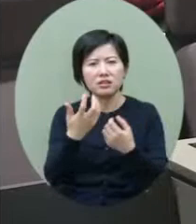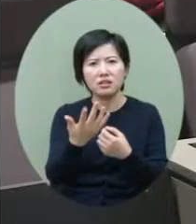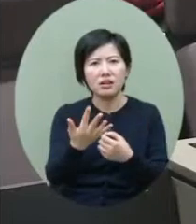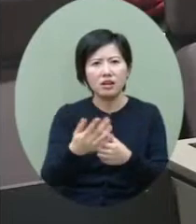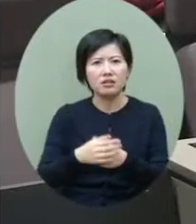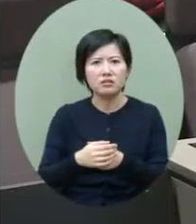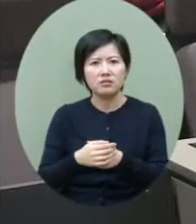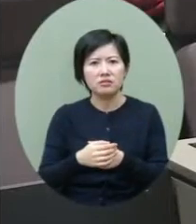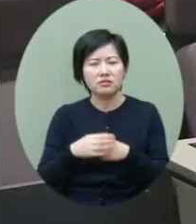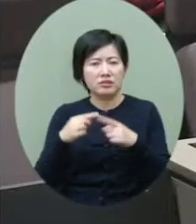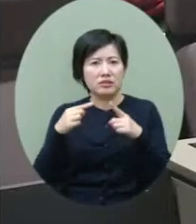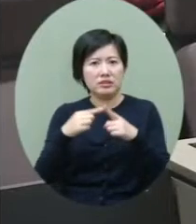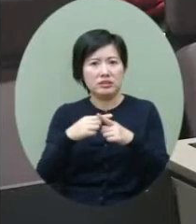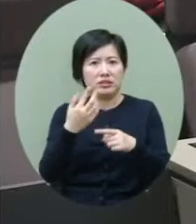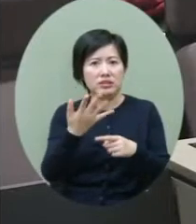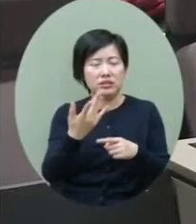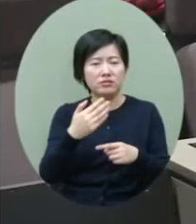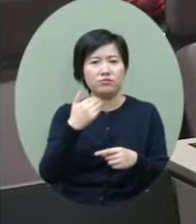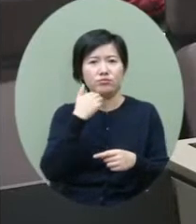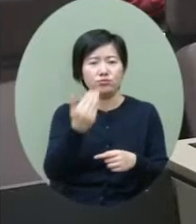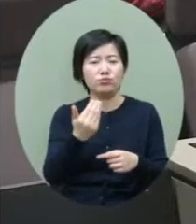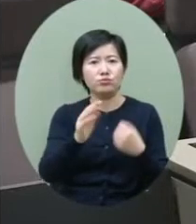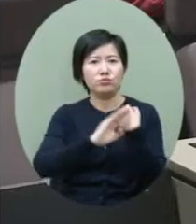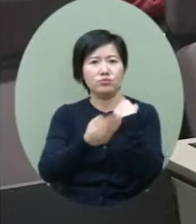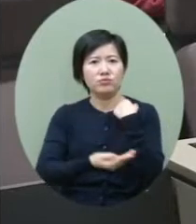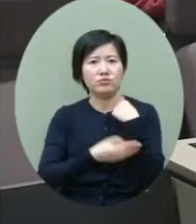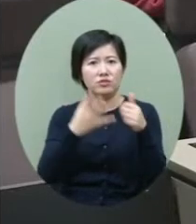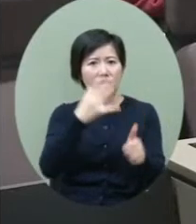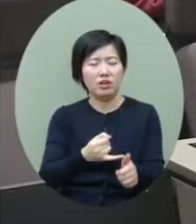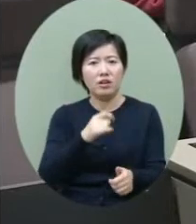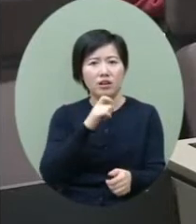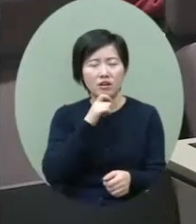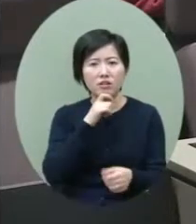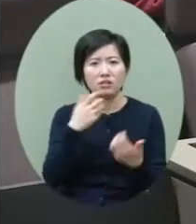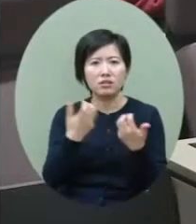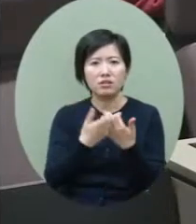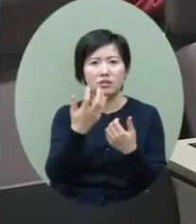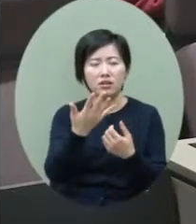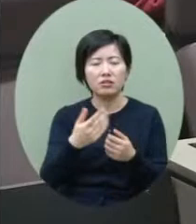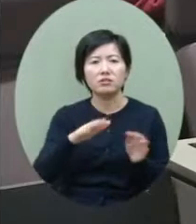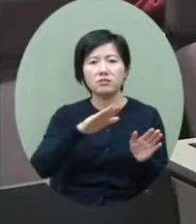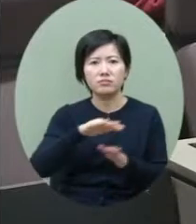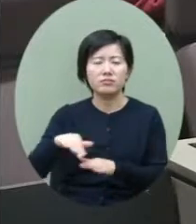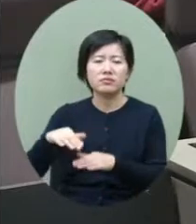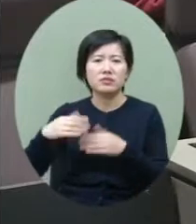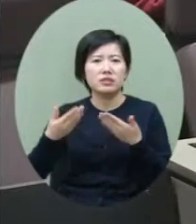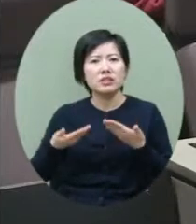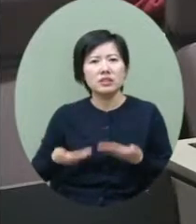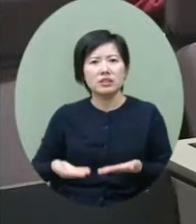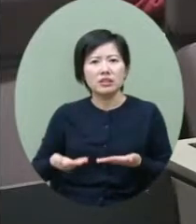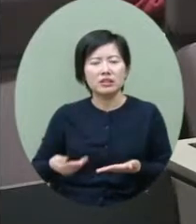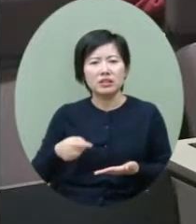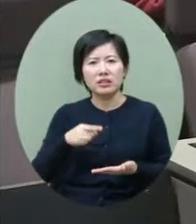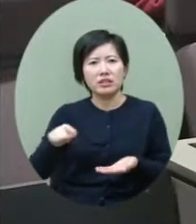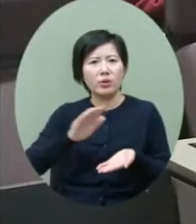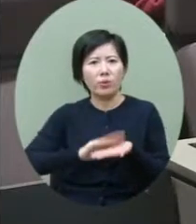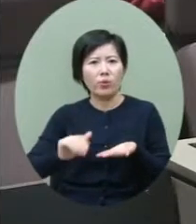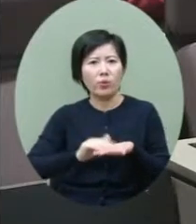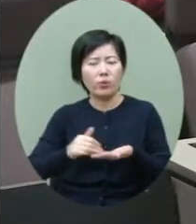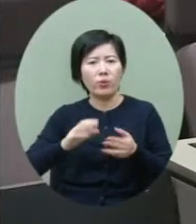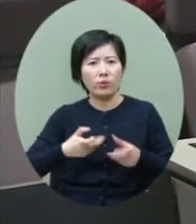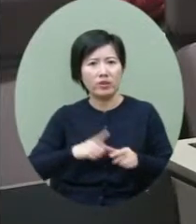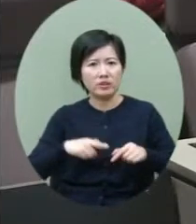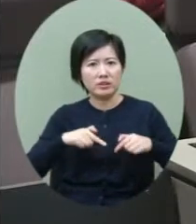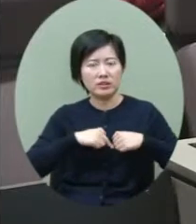specified area, how many people have actually been fined for not taking the